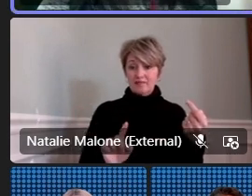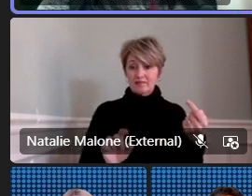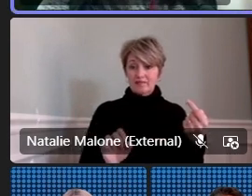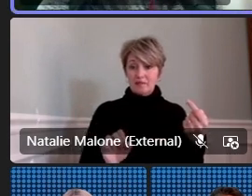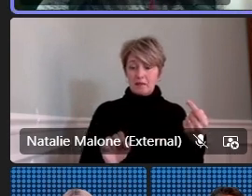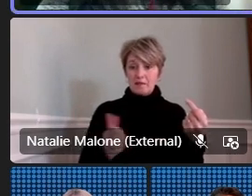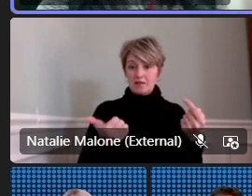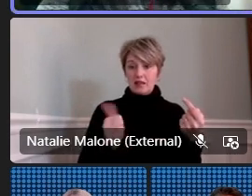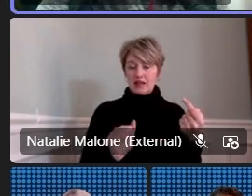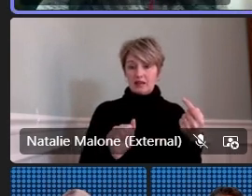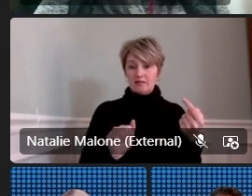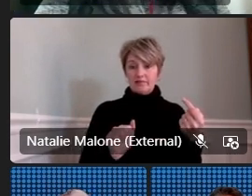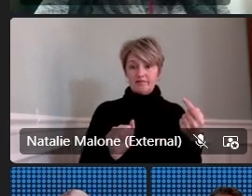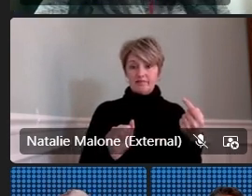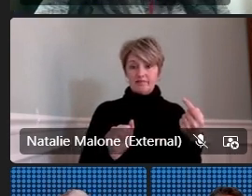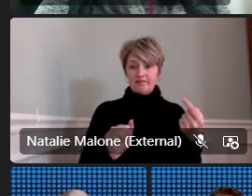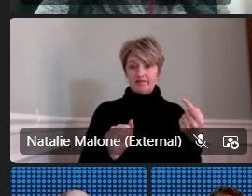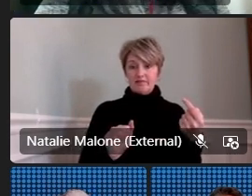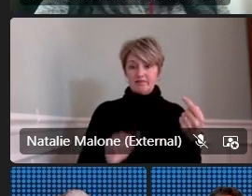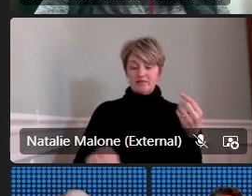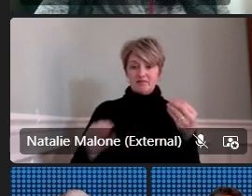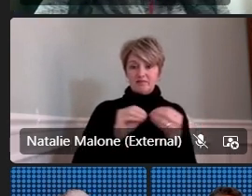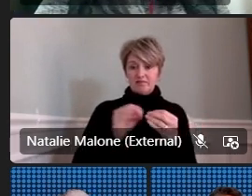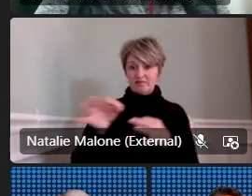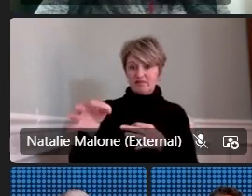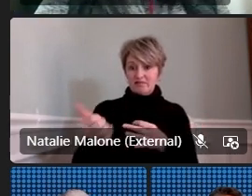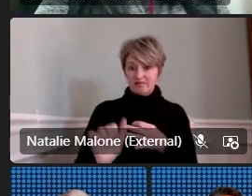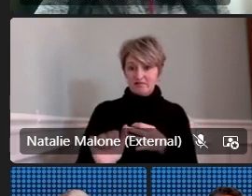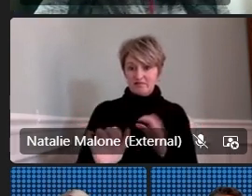And any abstentions?